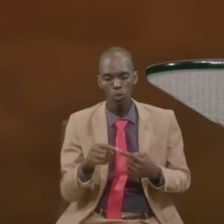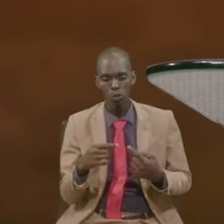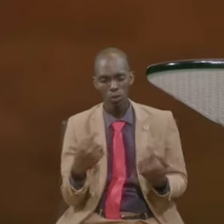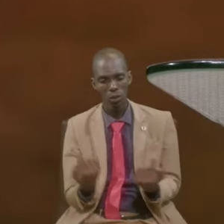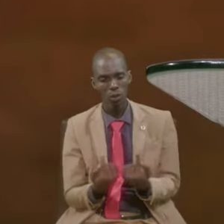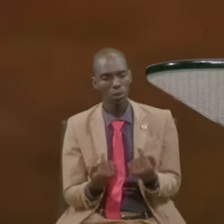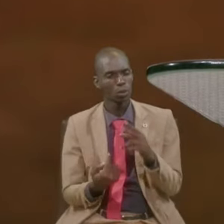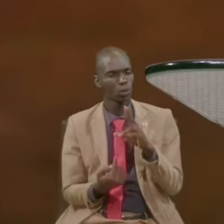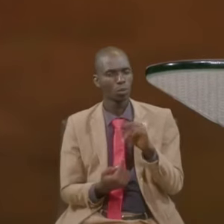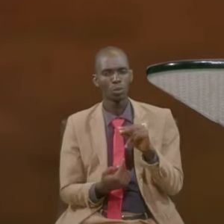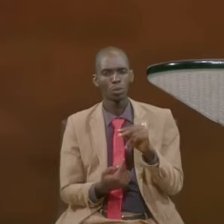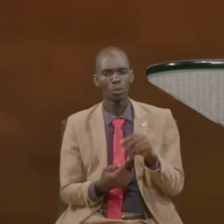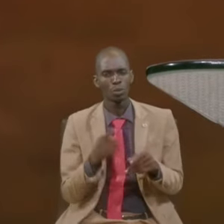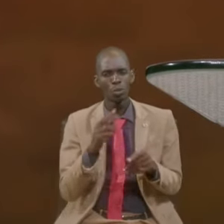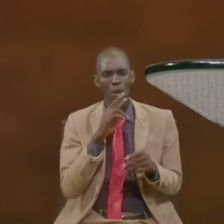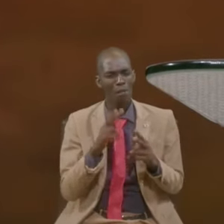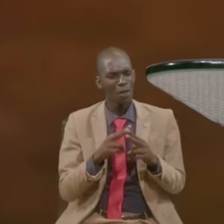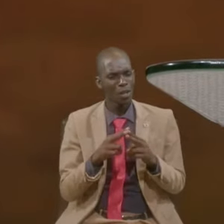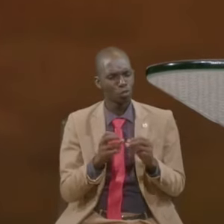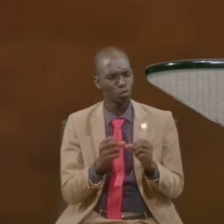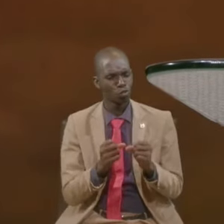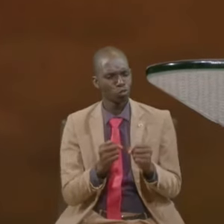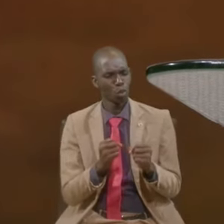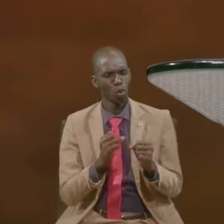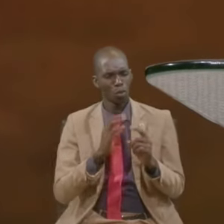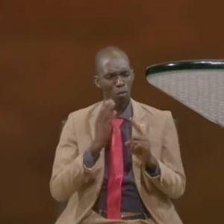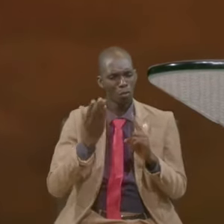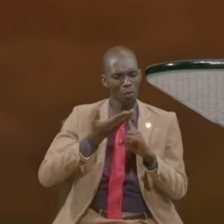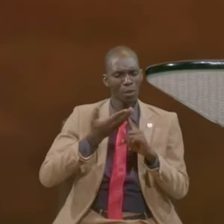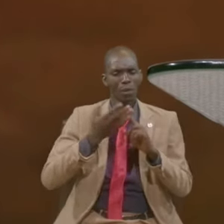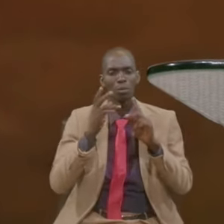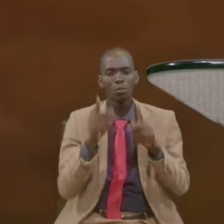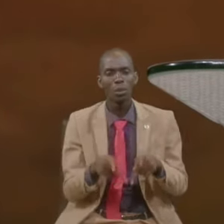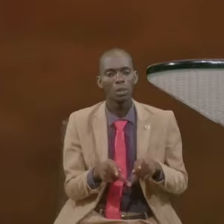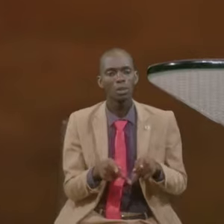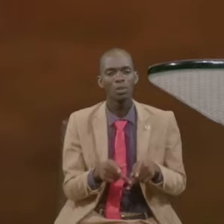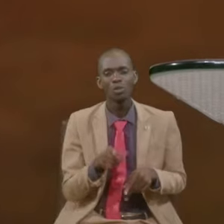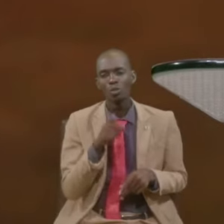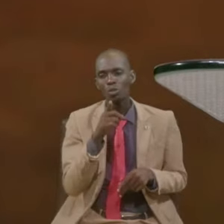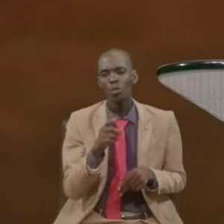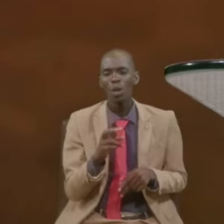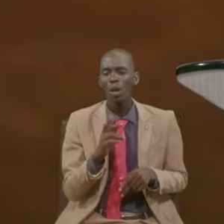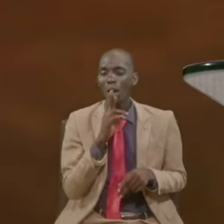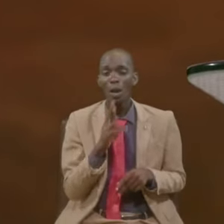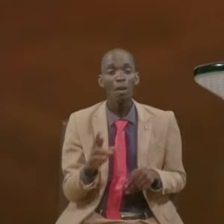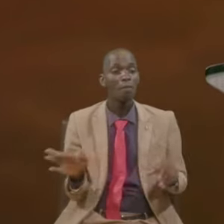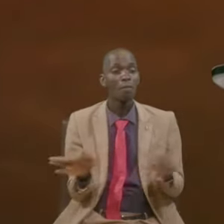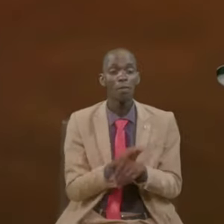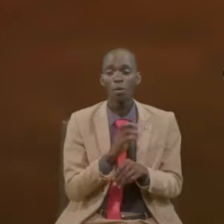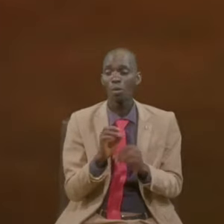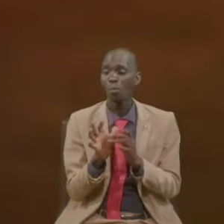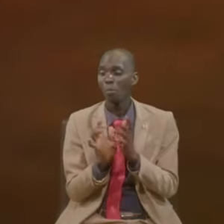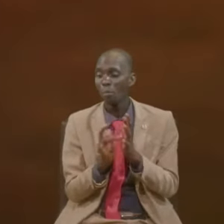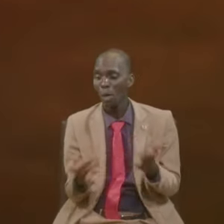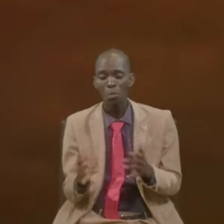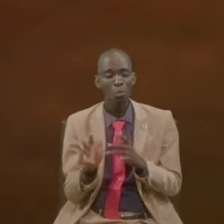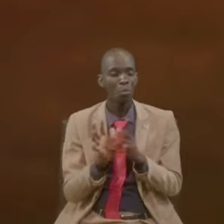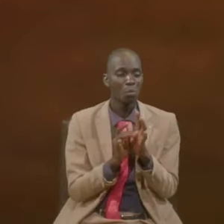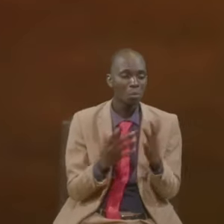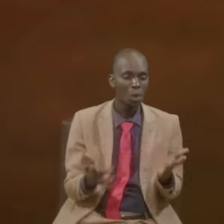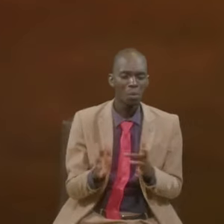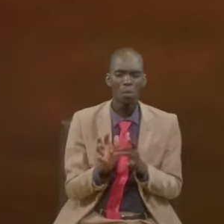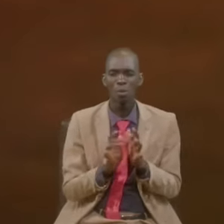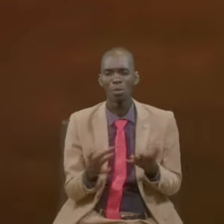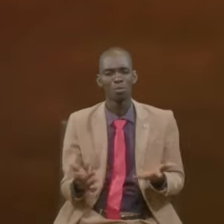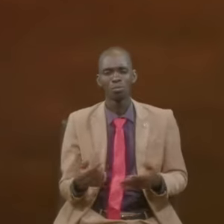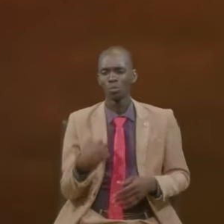strong. You have such a strong conviction. You're too biblical, scriptural. And